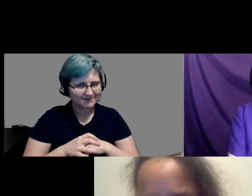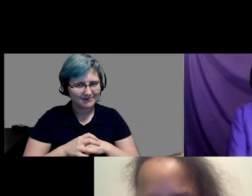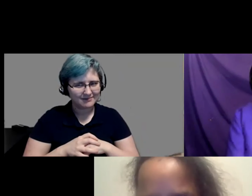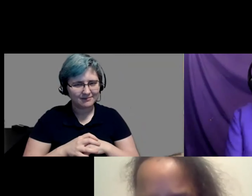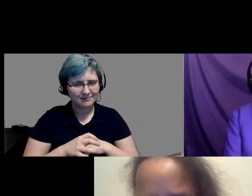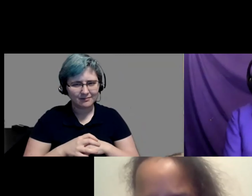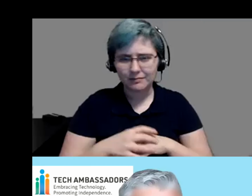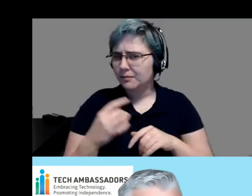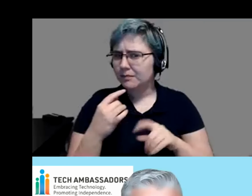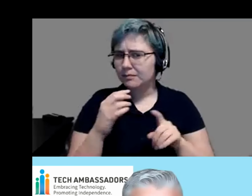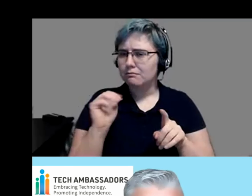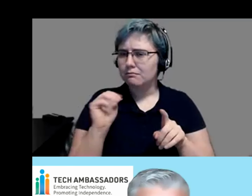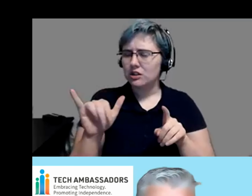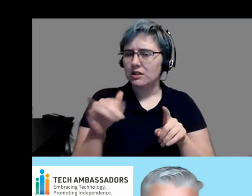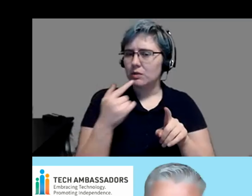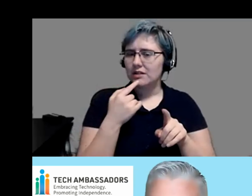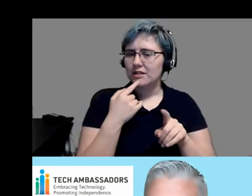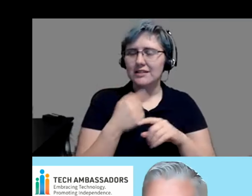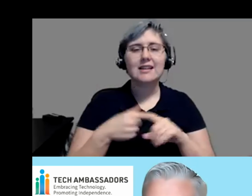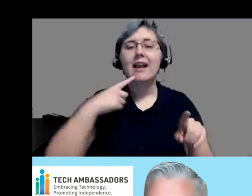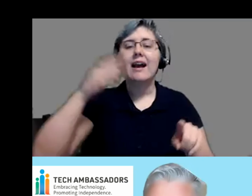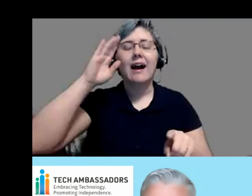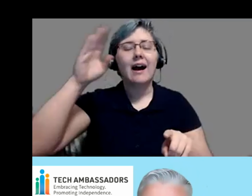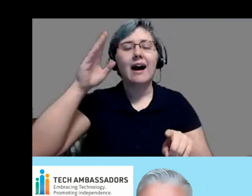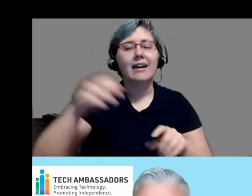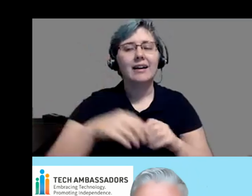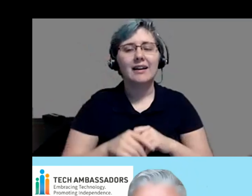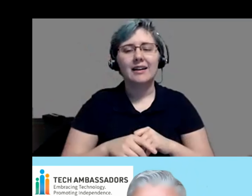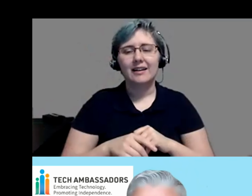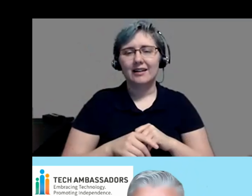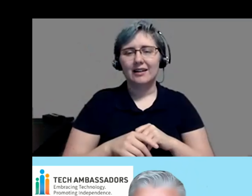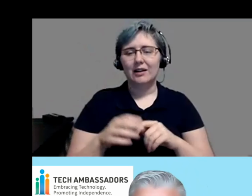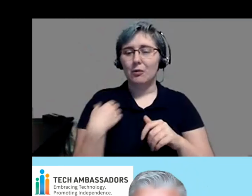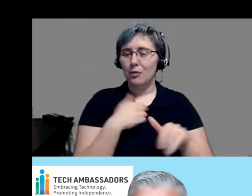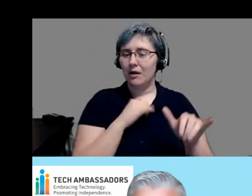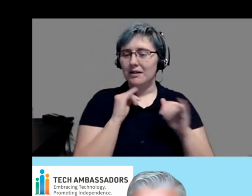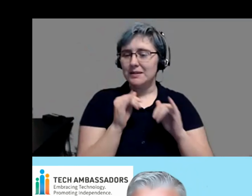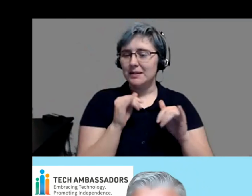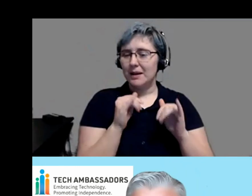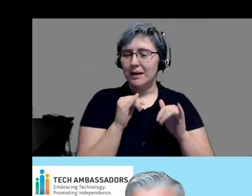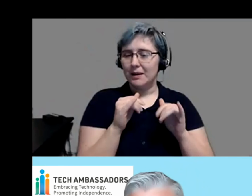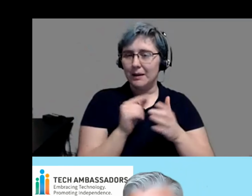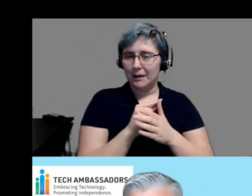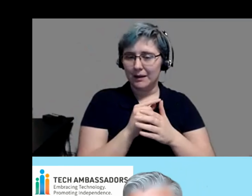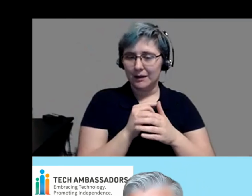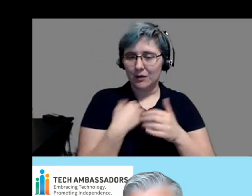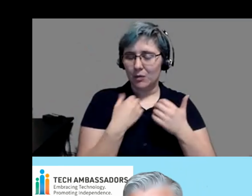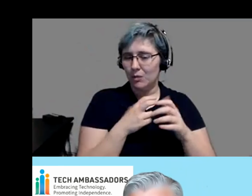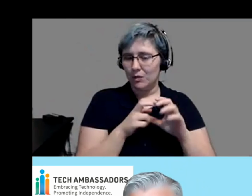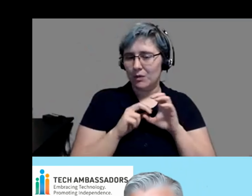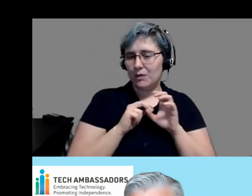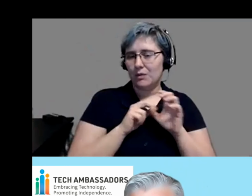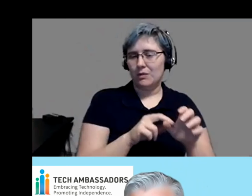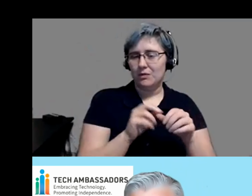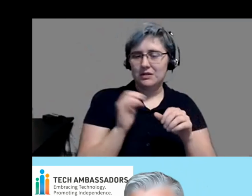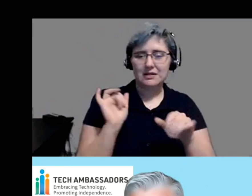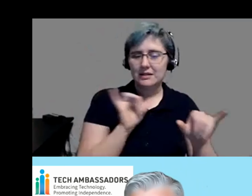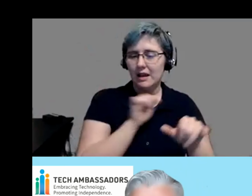What'd you say? He's saying hi. Hi. We're on the same We Thrive Together advisory board, aren't